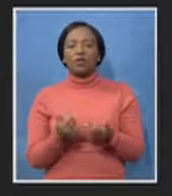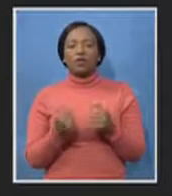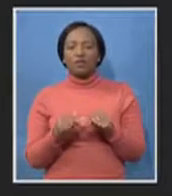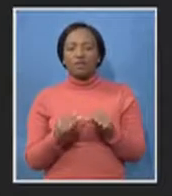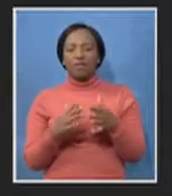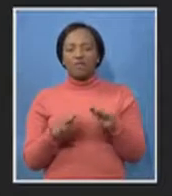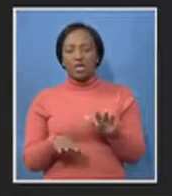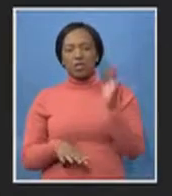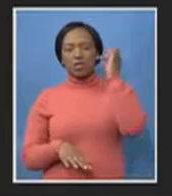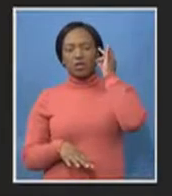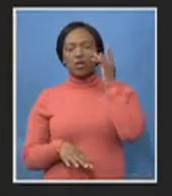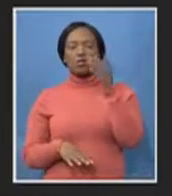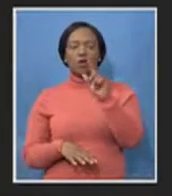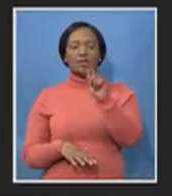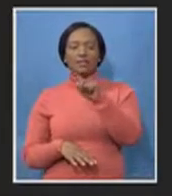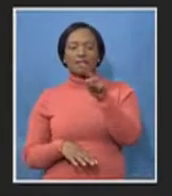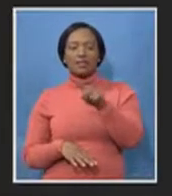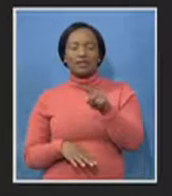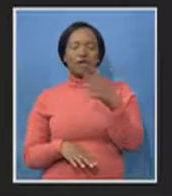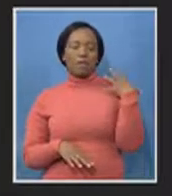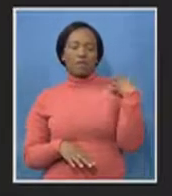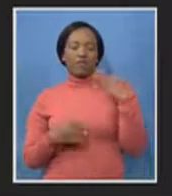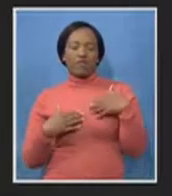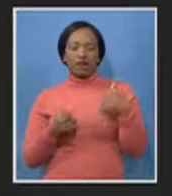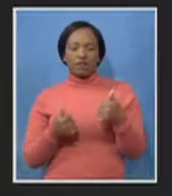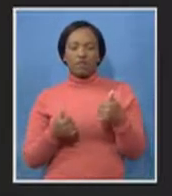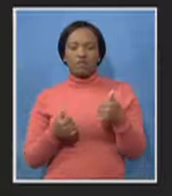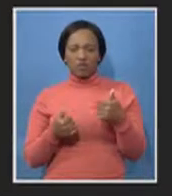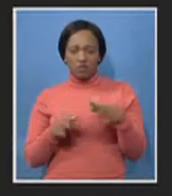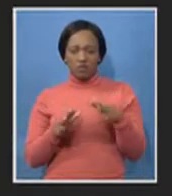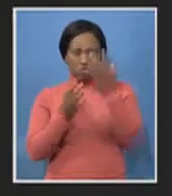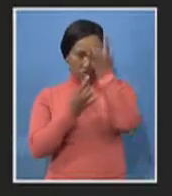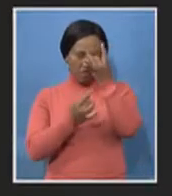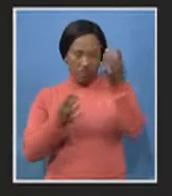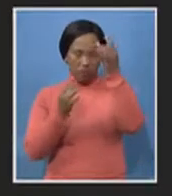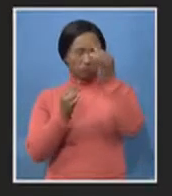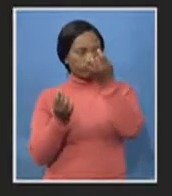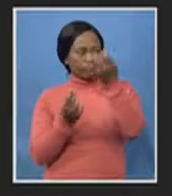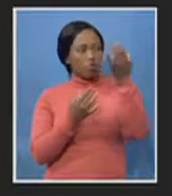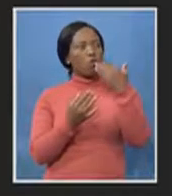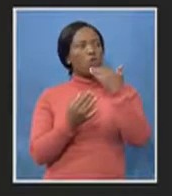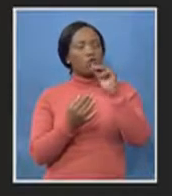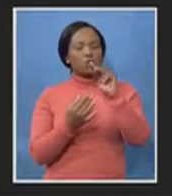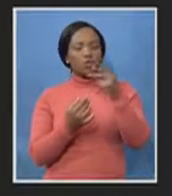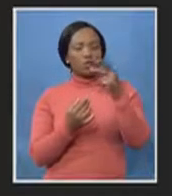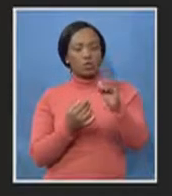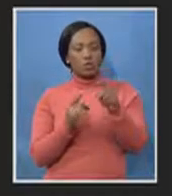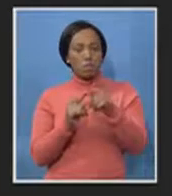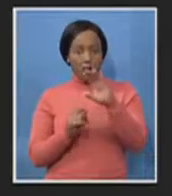of Health is releasing alerts to WHO. Is Africa CDC receiving